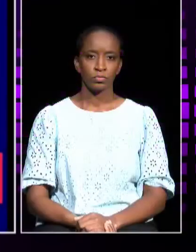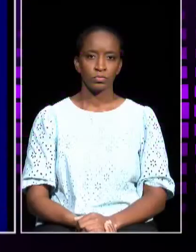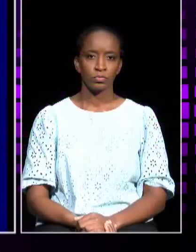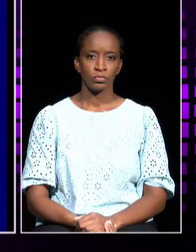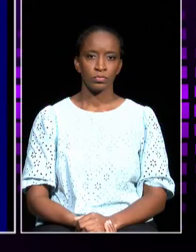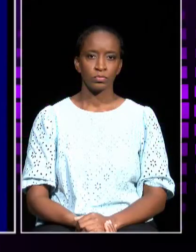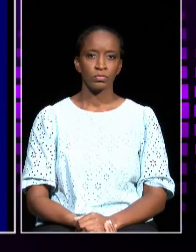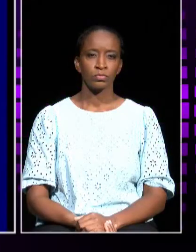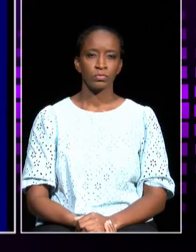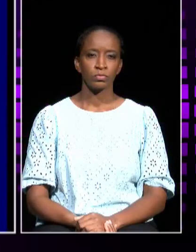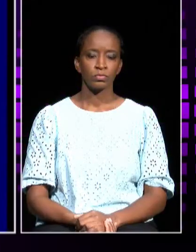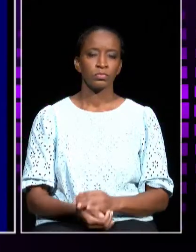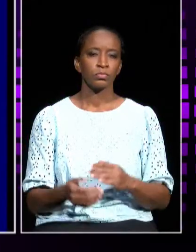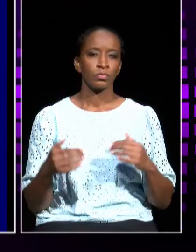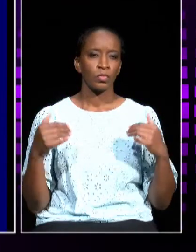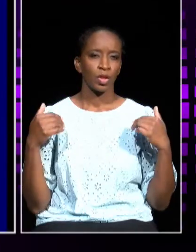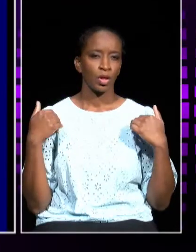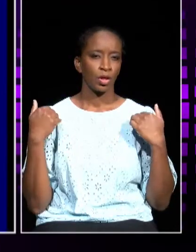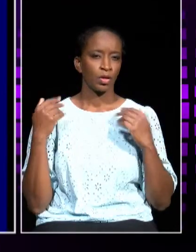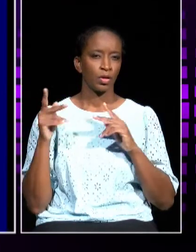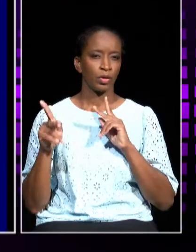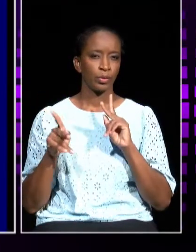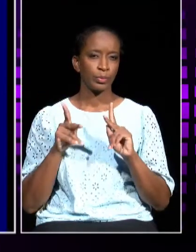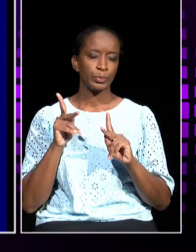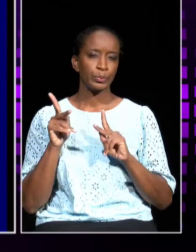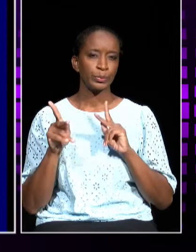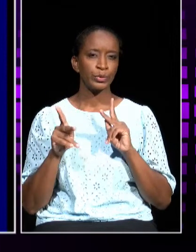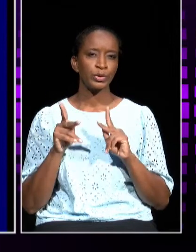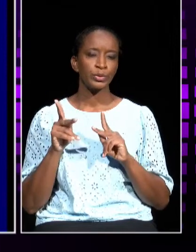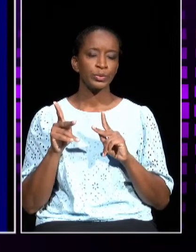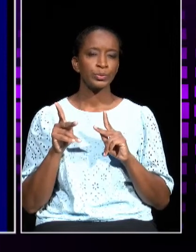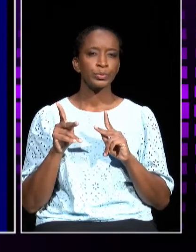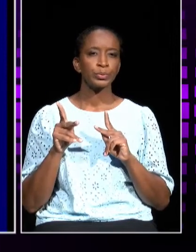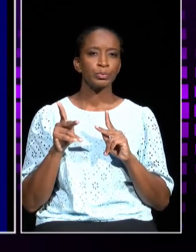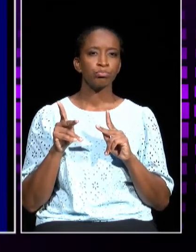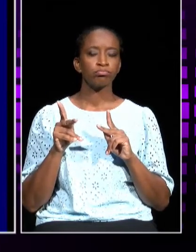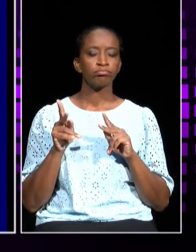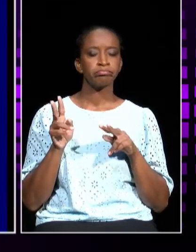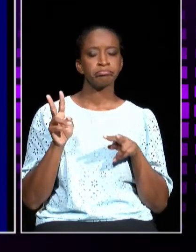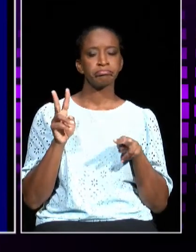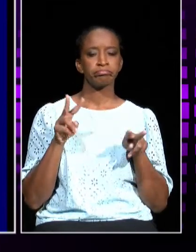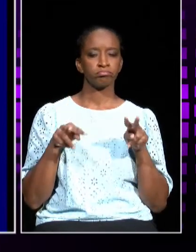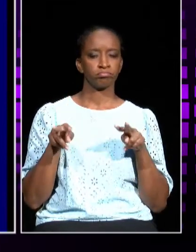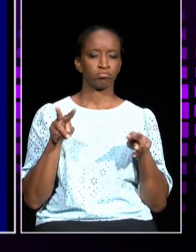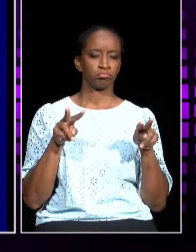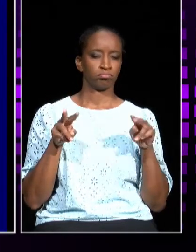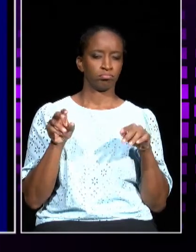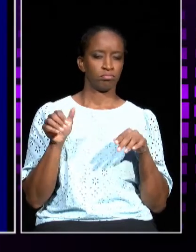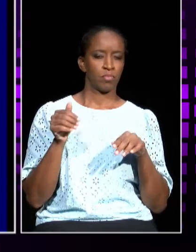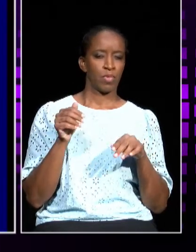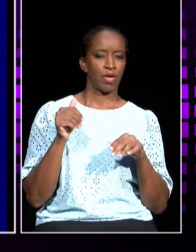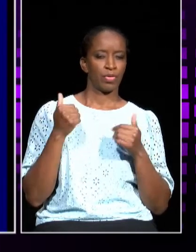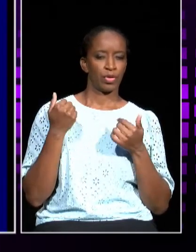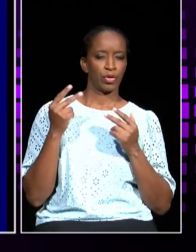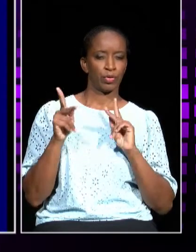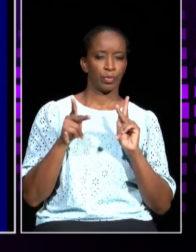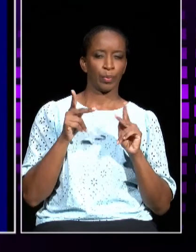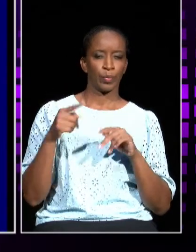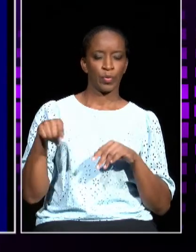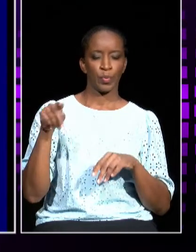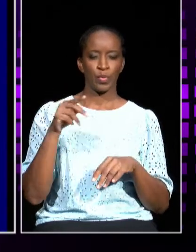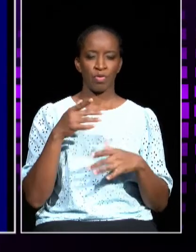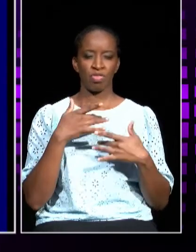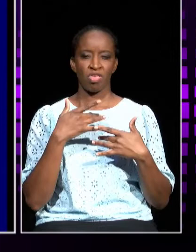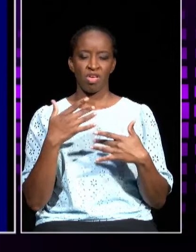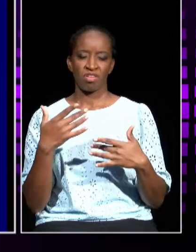Young people cannot continue to sit back and watch our peers use the gun as the preferred weapon of choice. There comes a